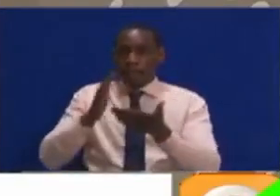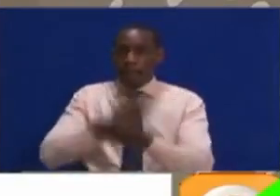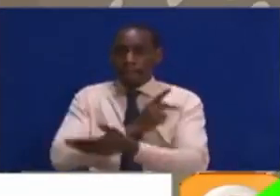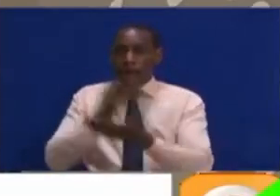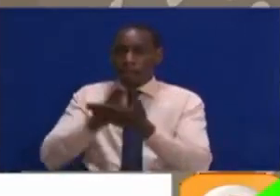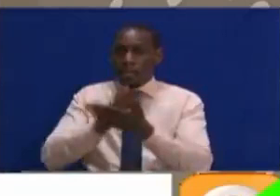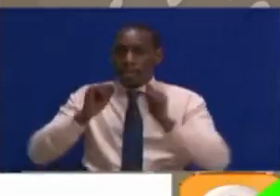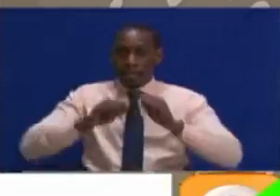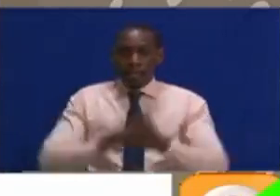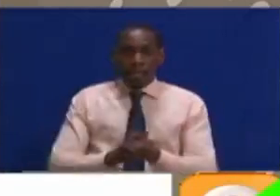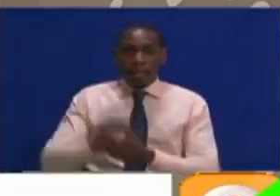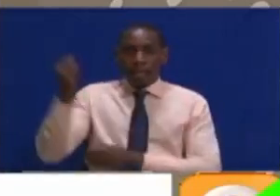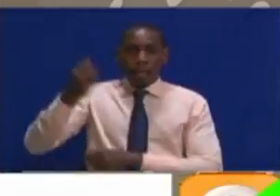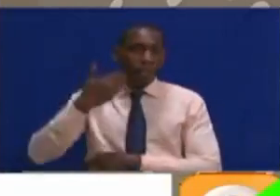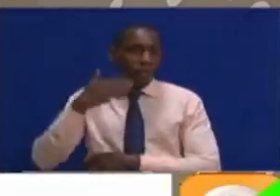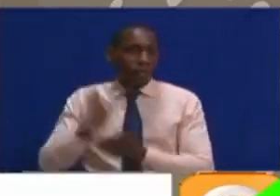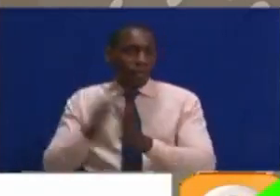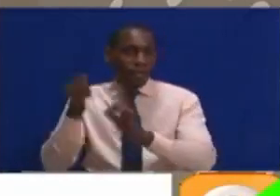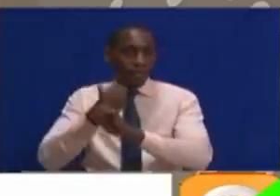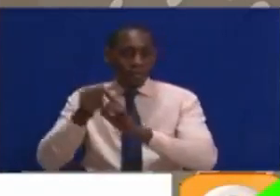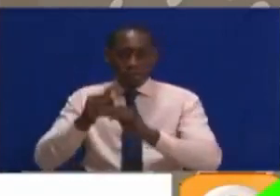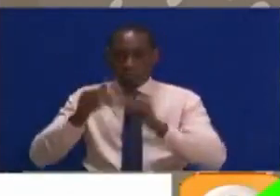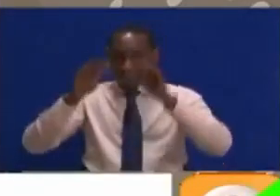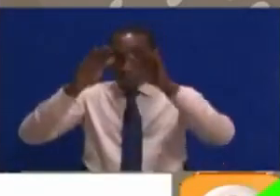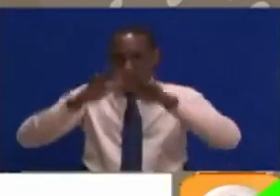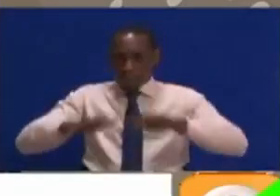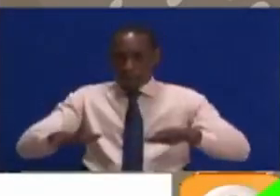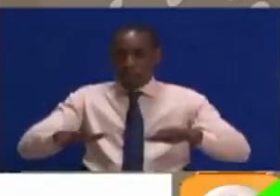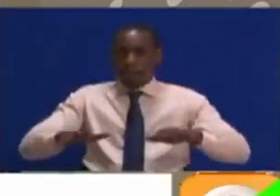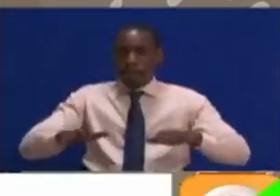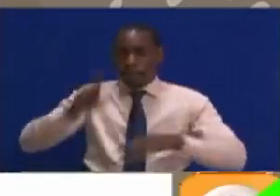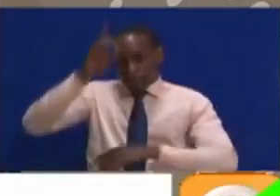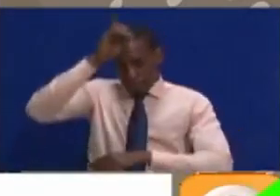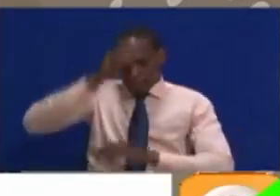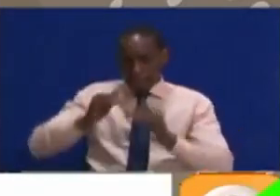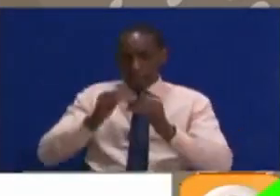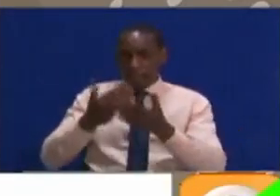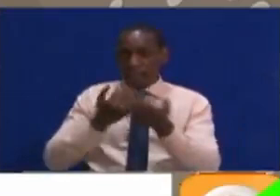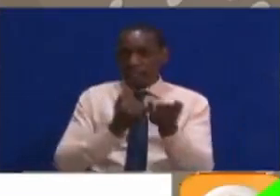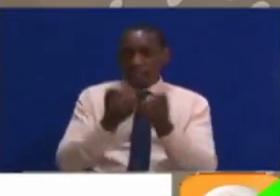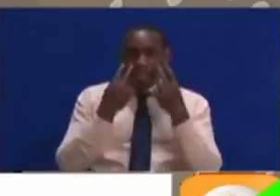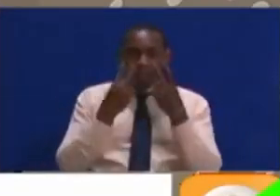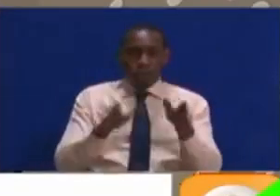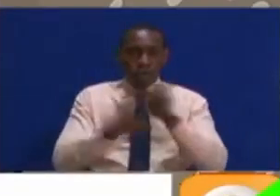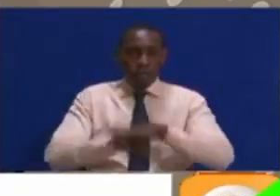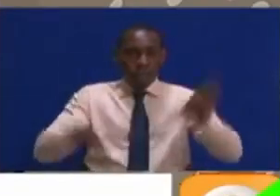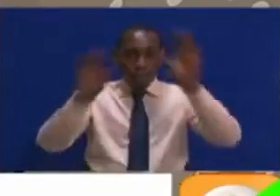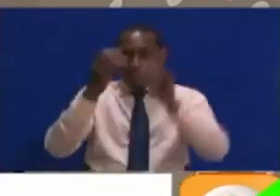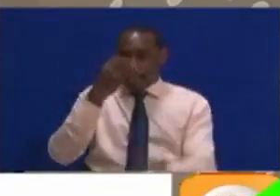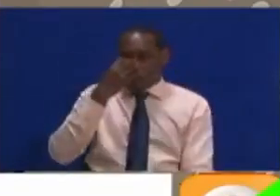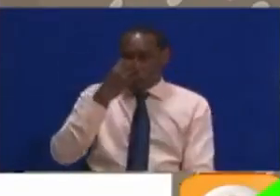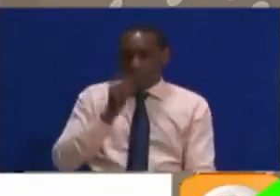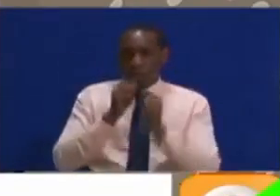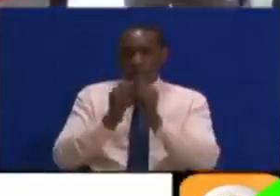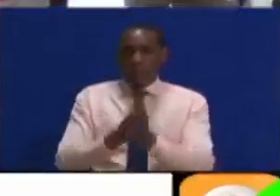deals, while political hate and violence is at the bottom. Last Saturday, I saw Deputy President William Ruto